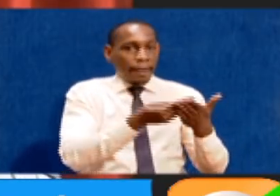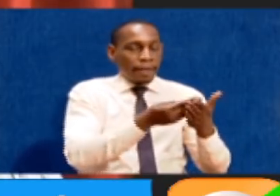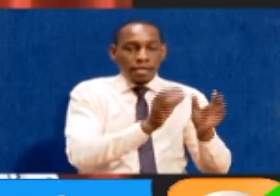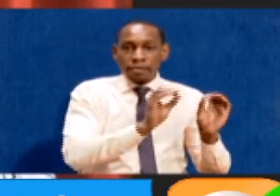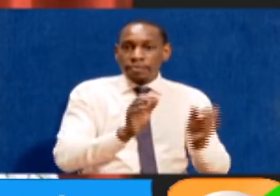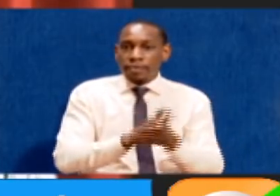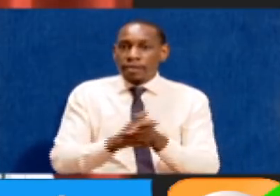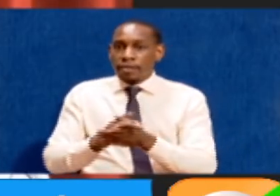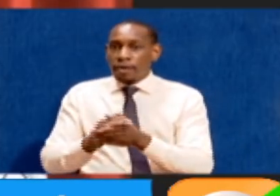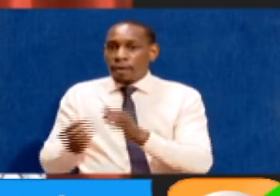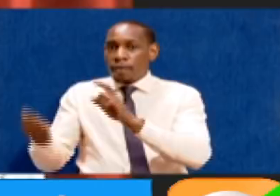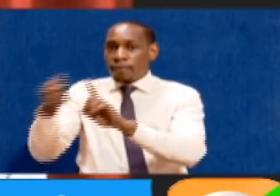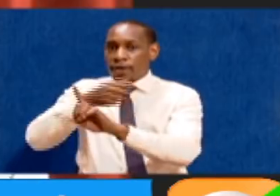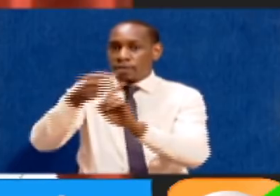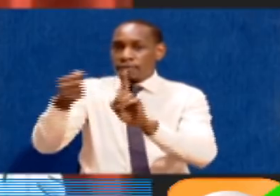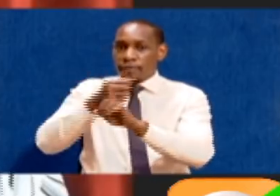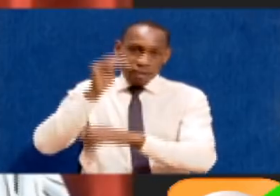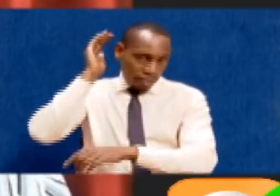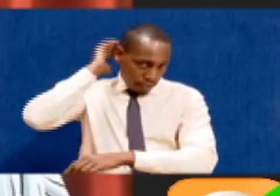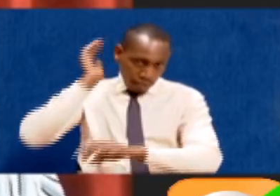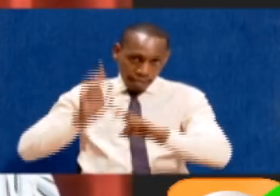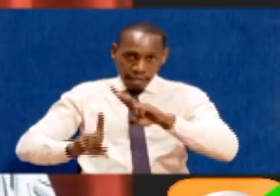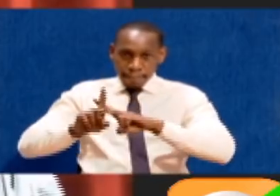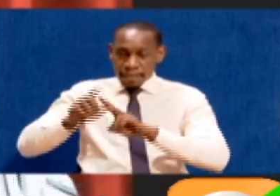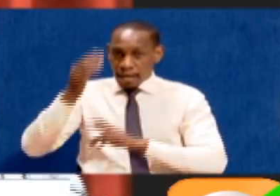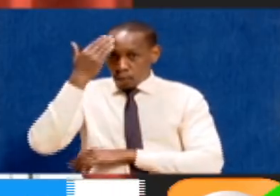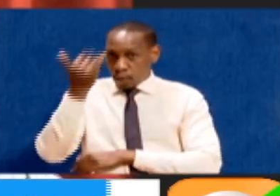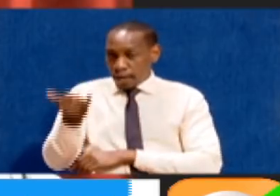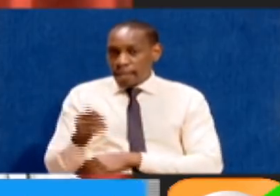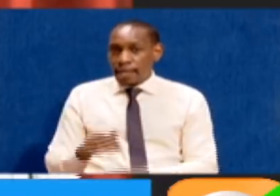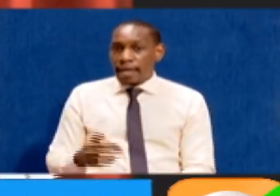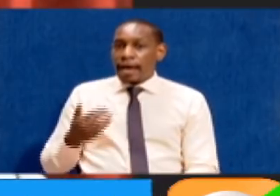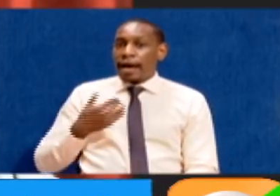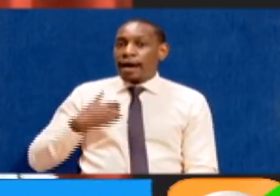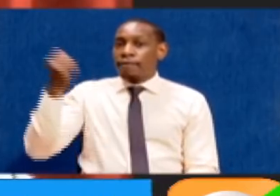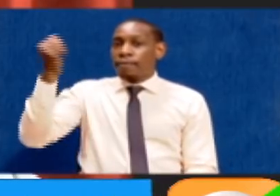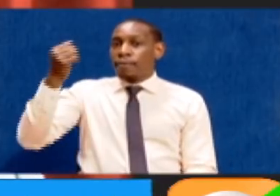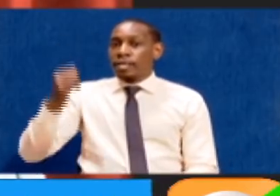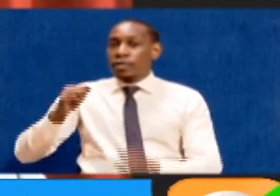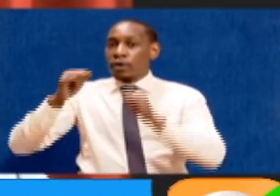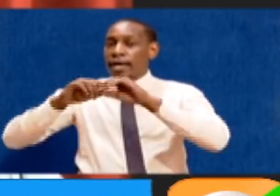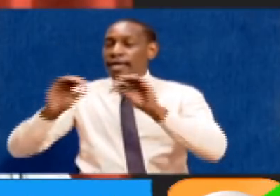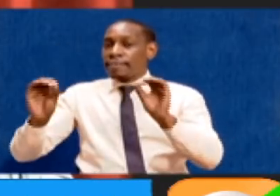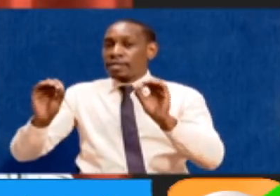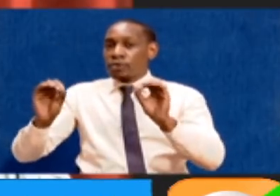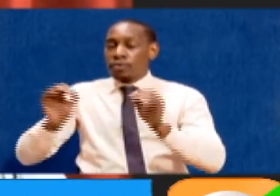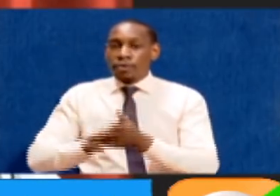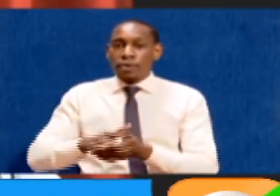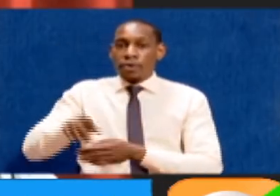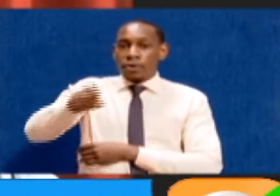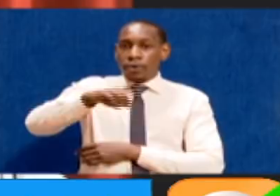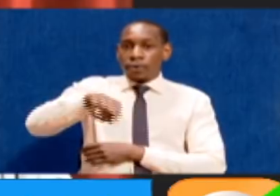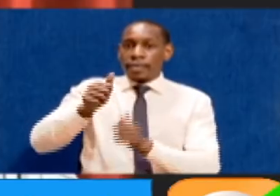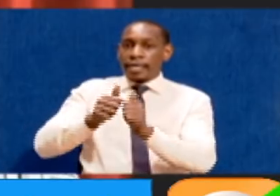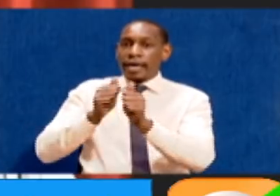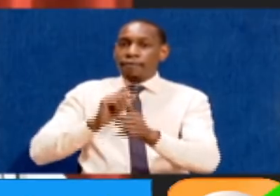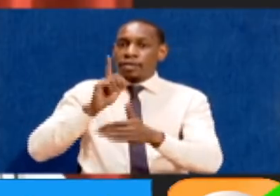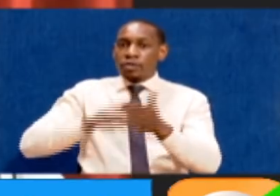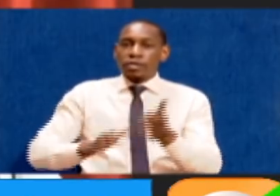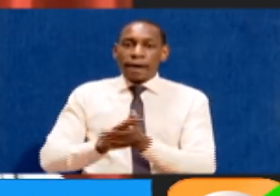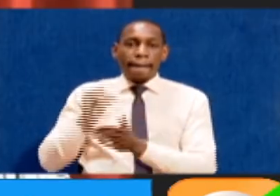money. The skirmishes in Muranga came because there is of political difference. So what we should avoid